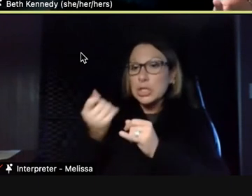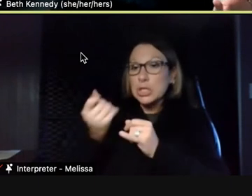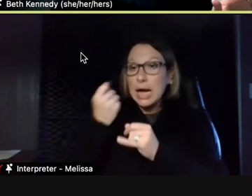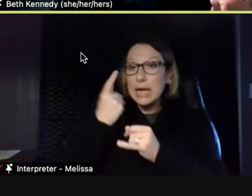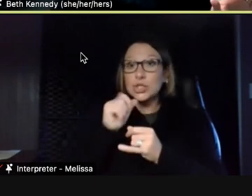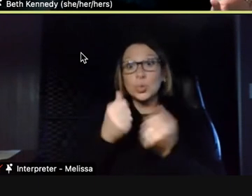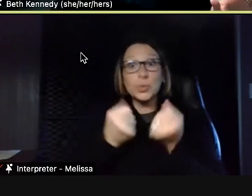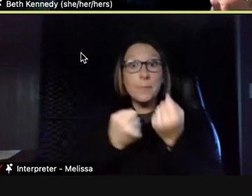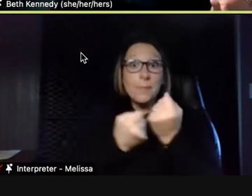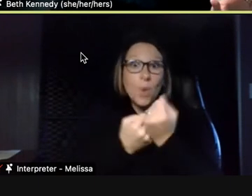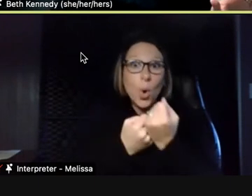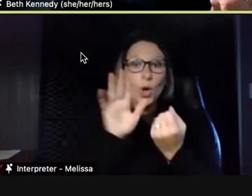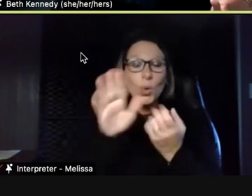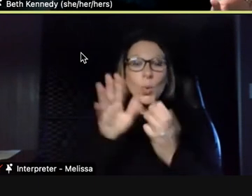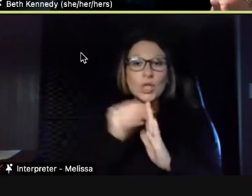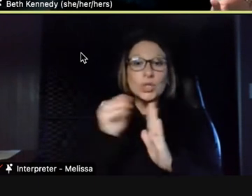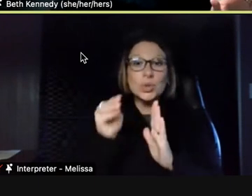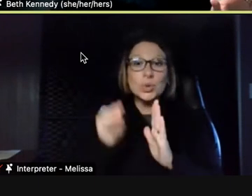your students.